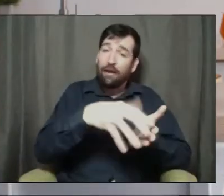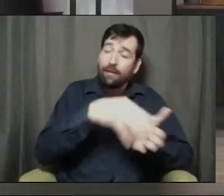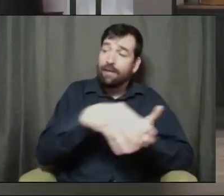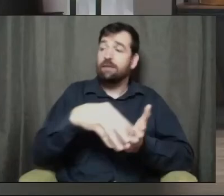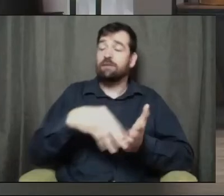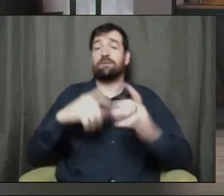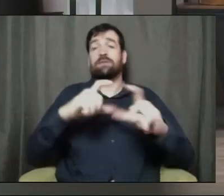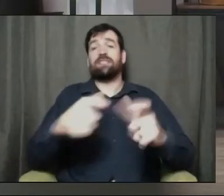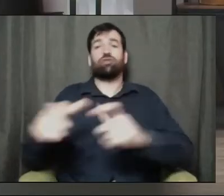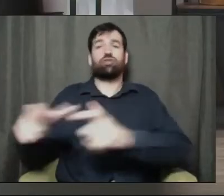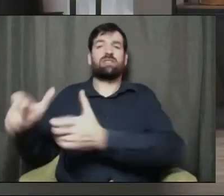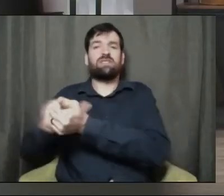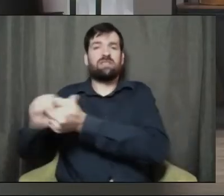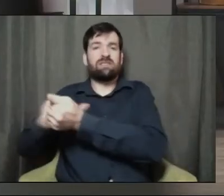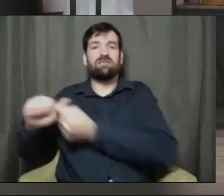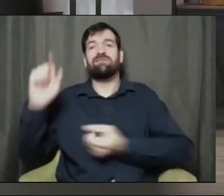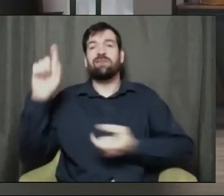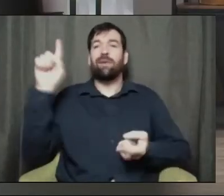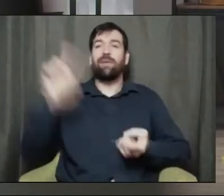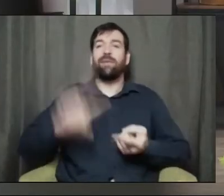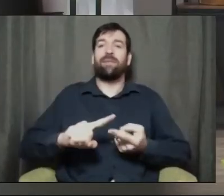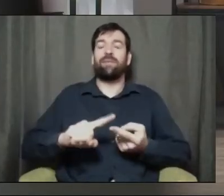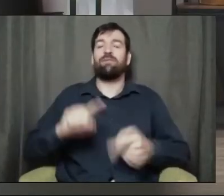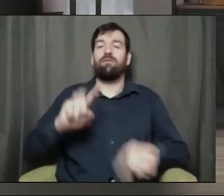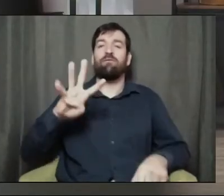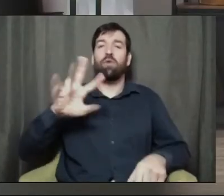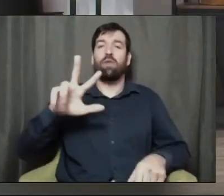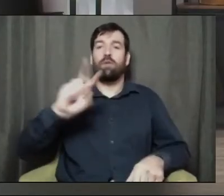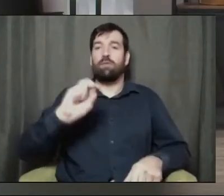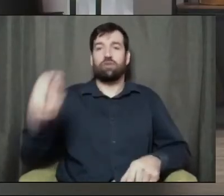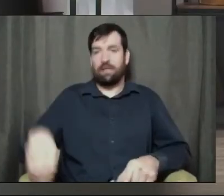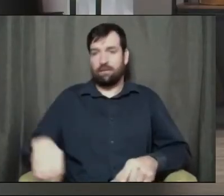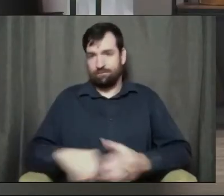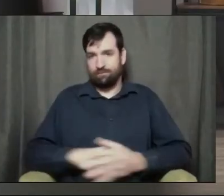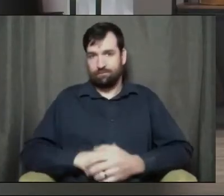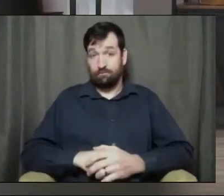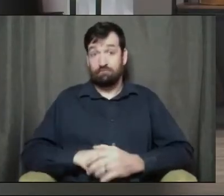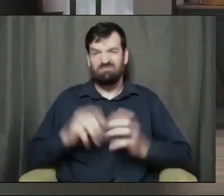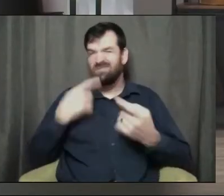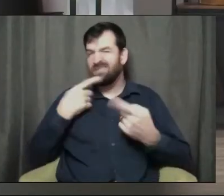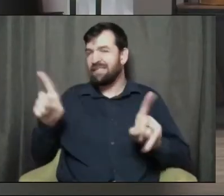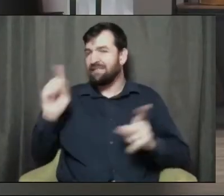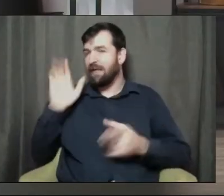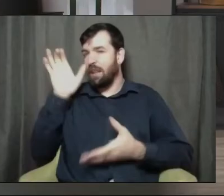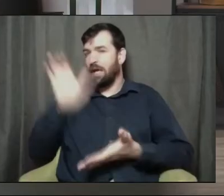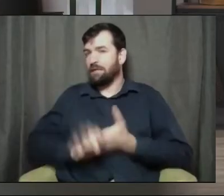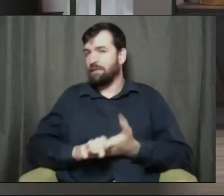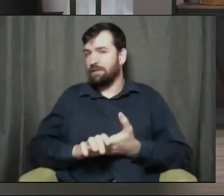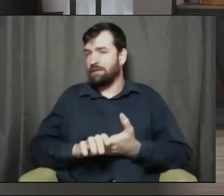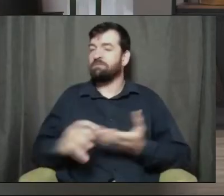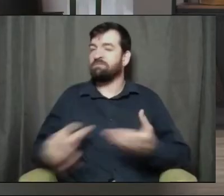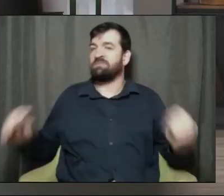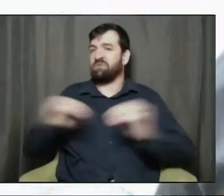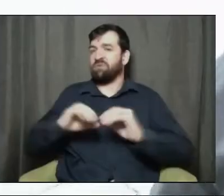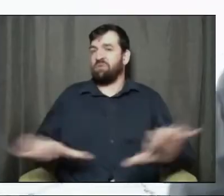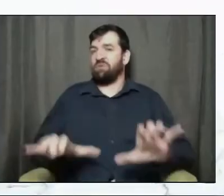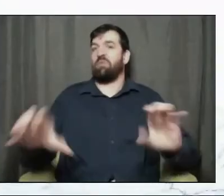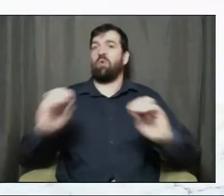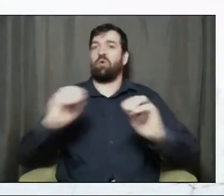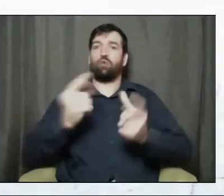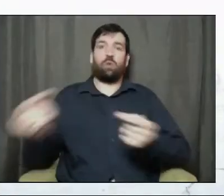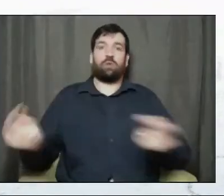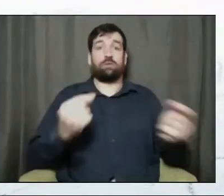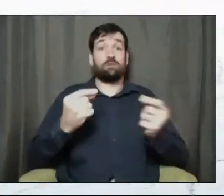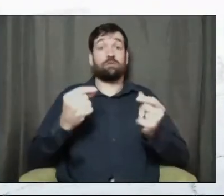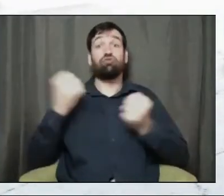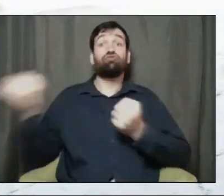reduce your risk by as much as 43%. Maybe we can tell our husbands that. They'll start doing more chores. And as you drive around the metro, keep your